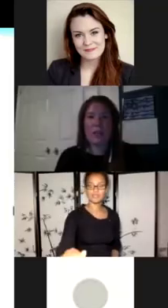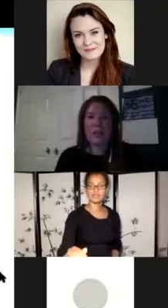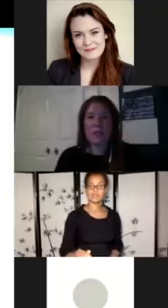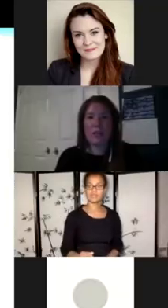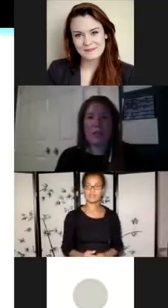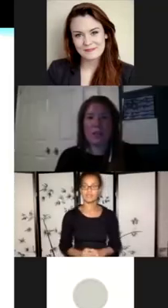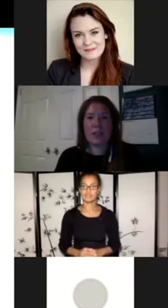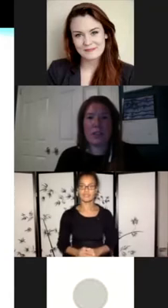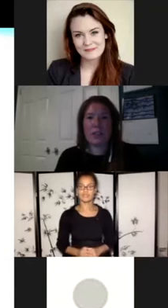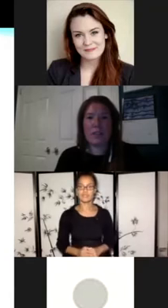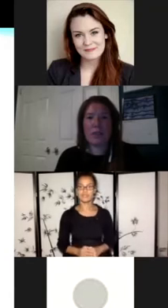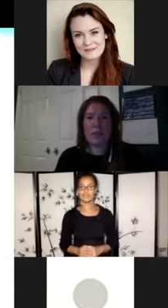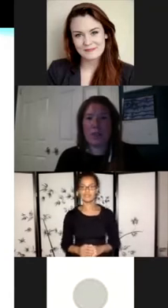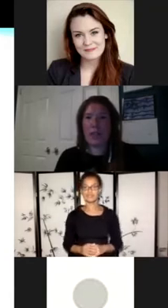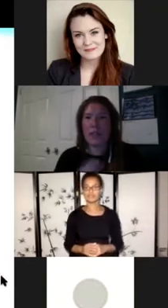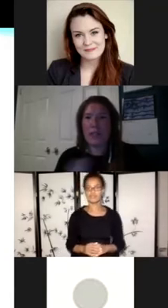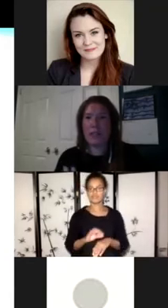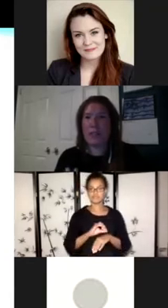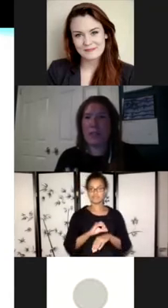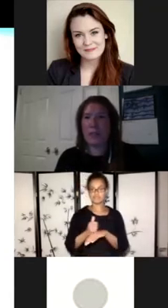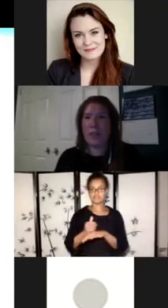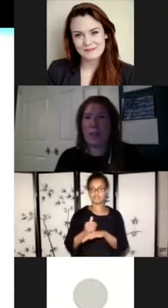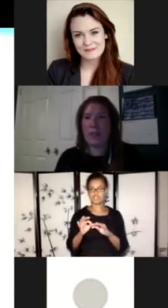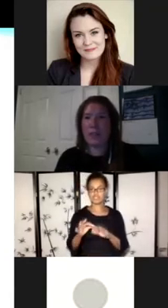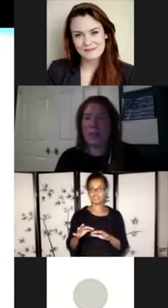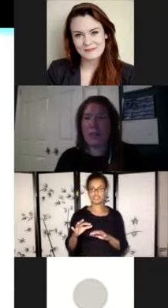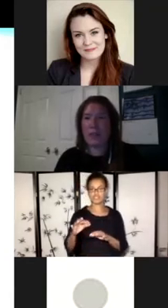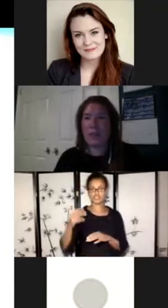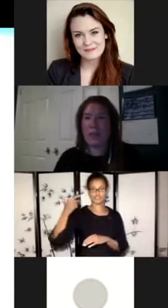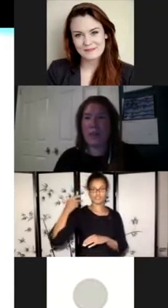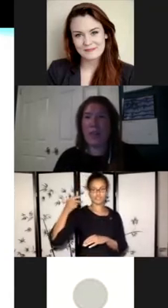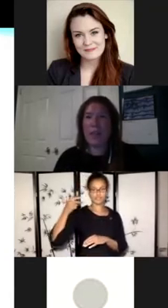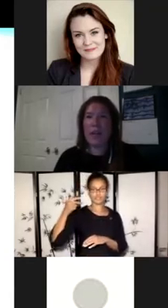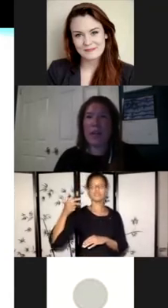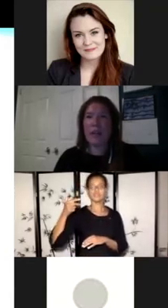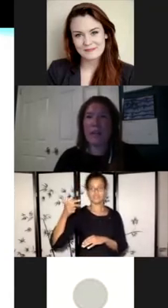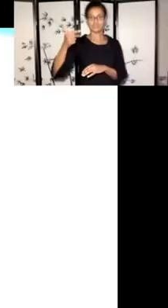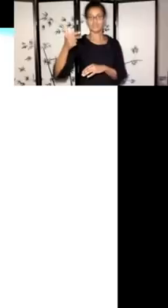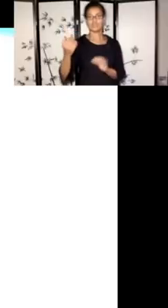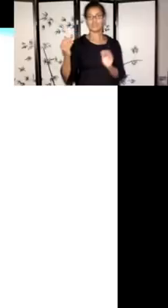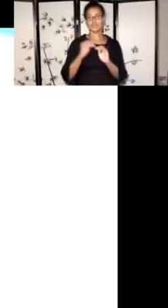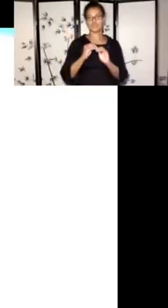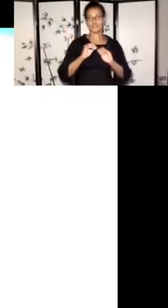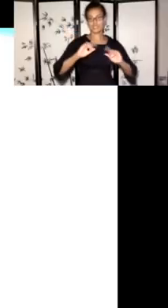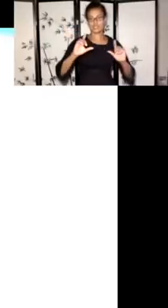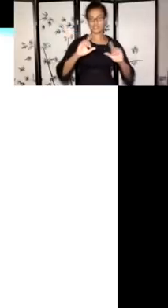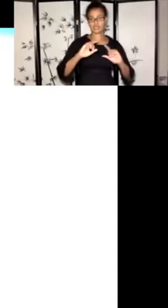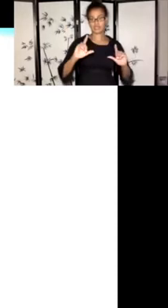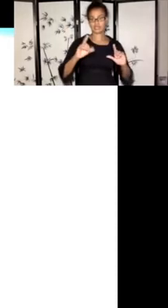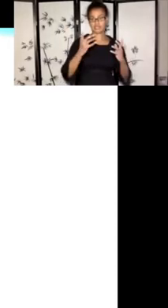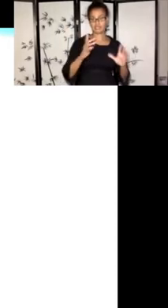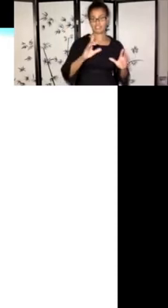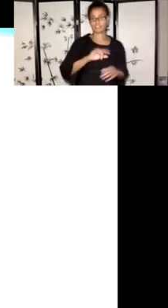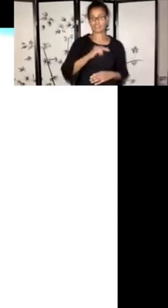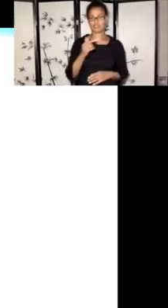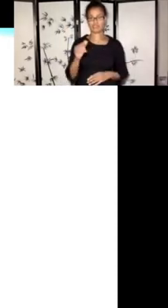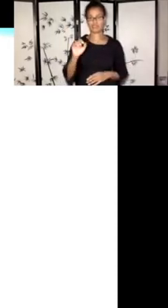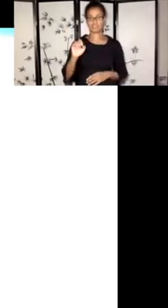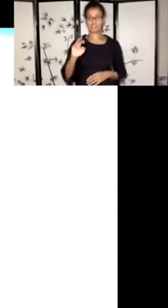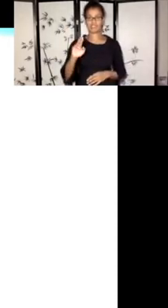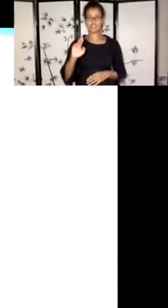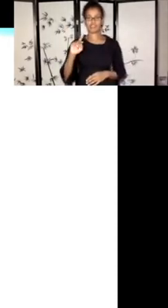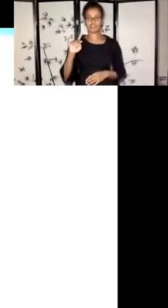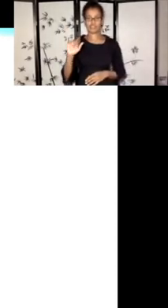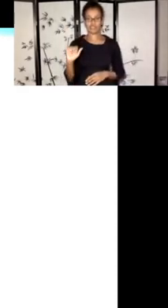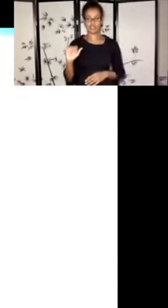yeah, just to share a few more slides and then I'm going to hand it over to Erica, uh, our grant review process at the TAC,